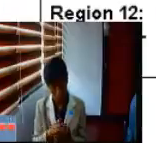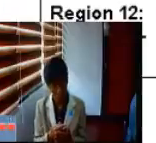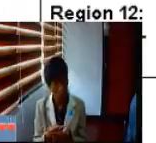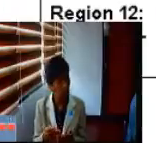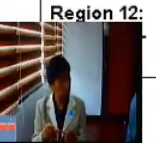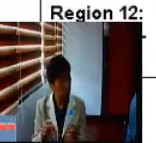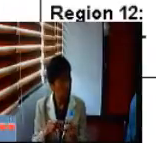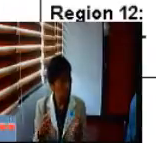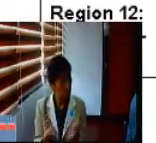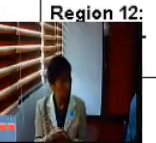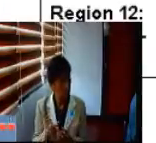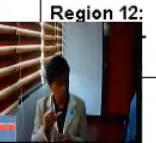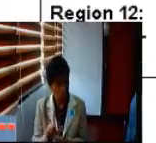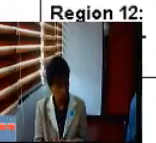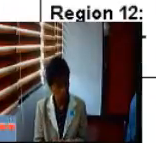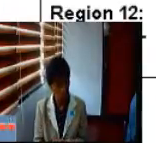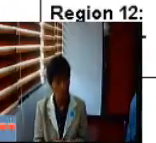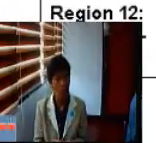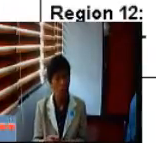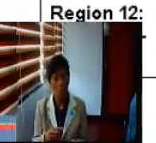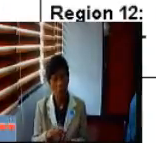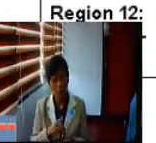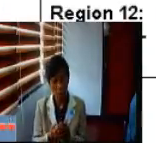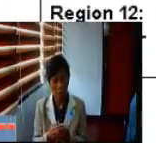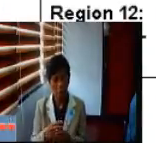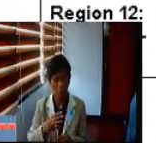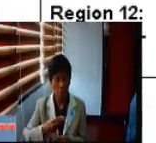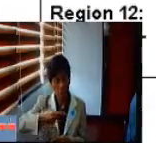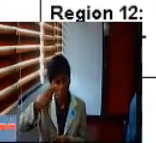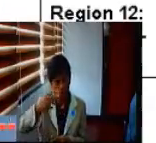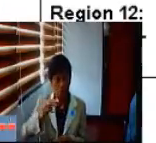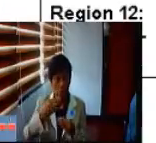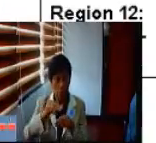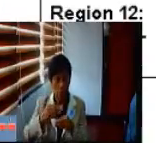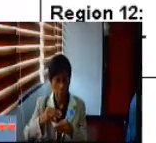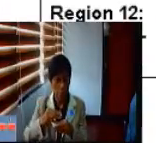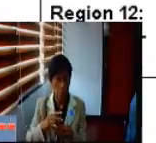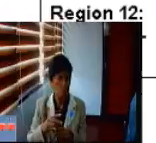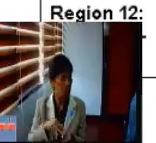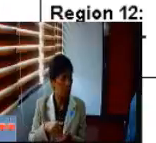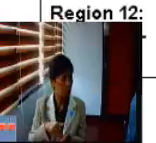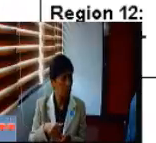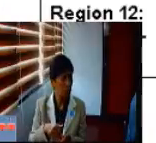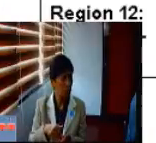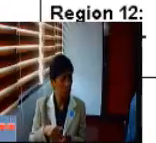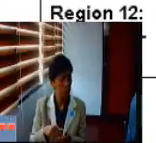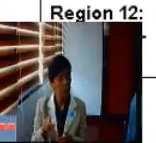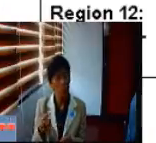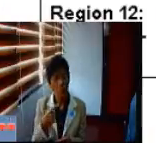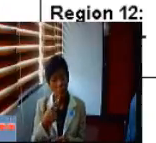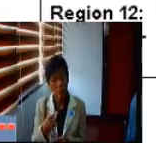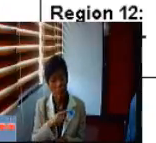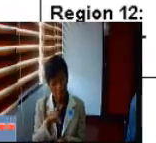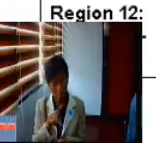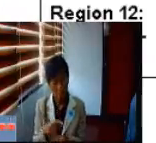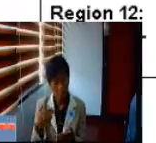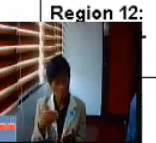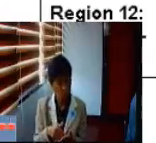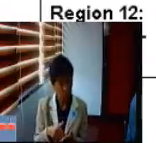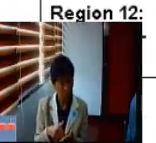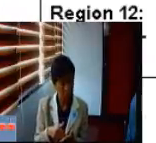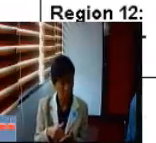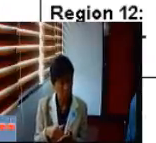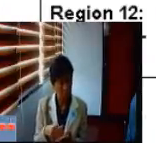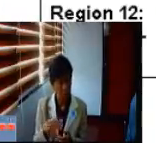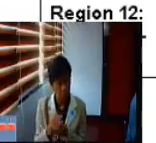and some are high, medium vulnerabilities. What this is saying is that actually in the Philippines, it's again, our country is